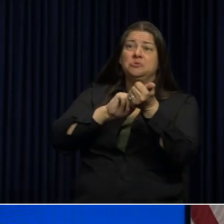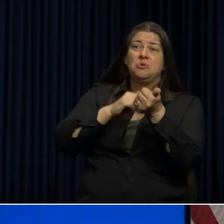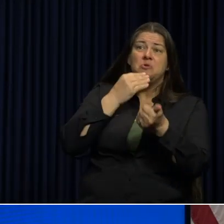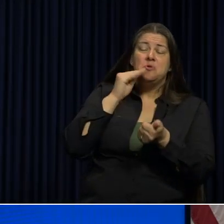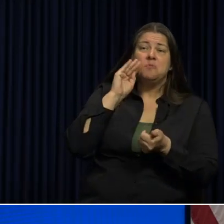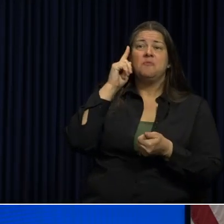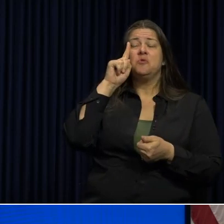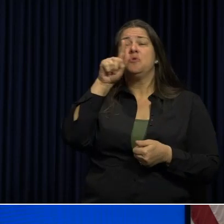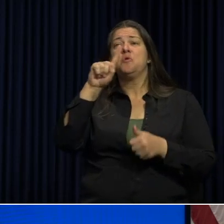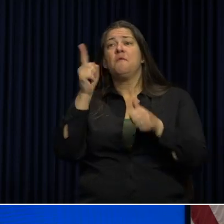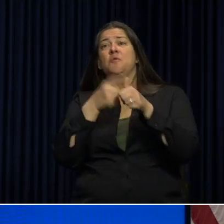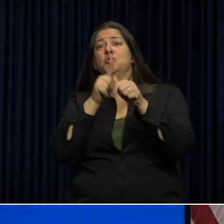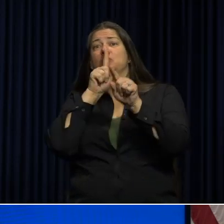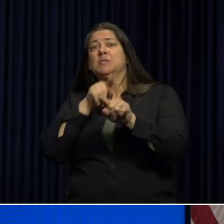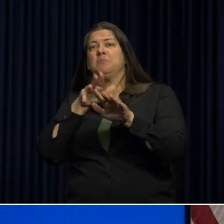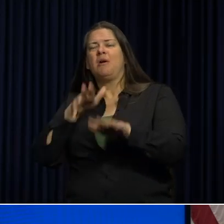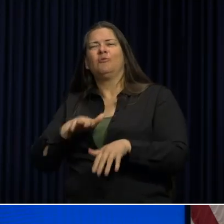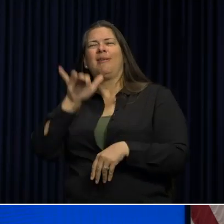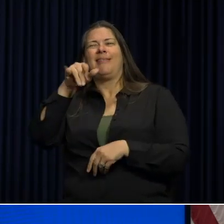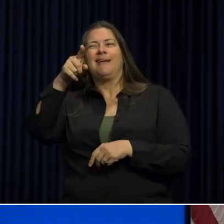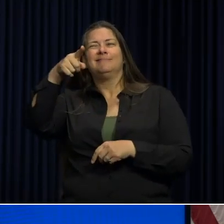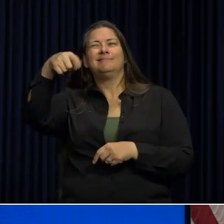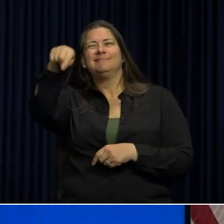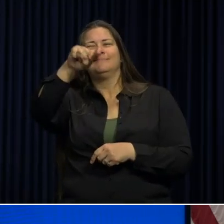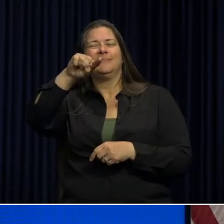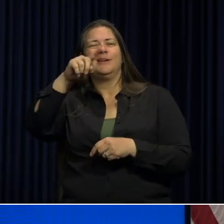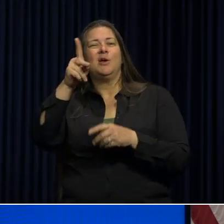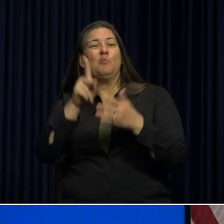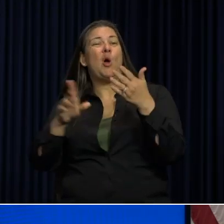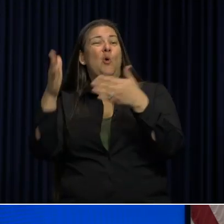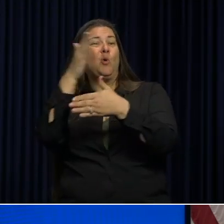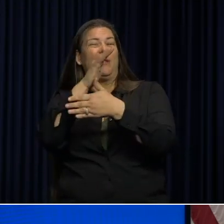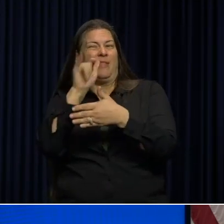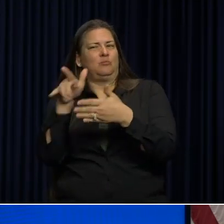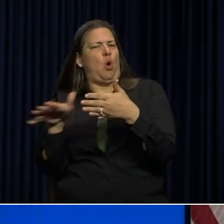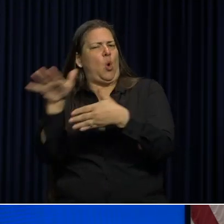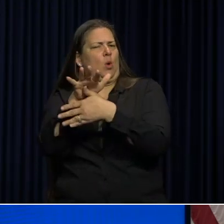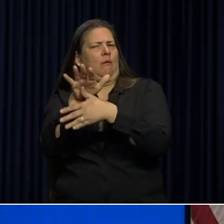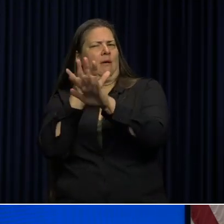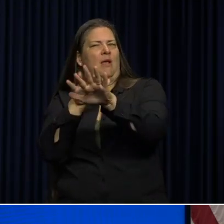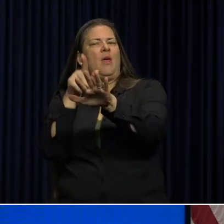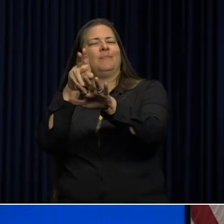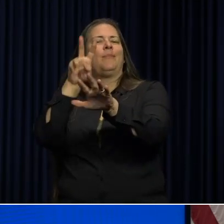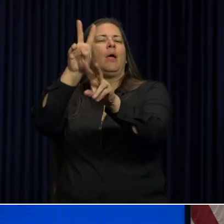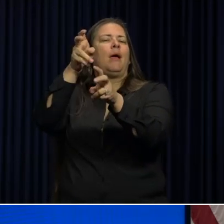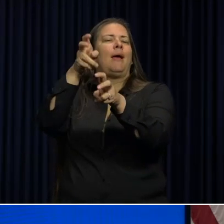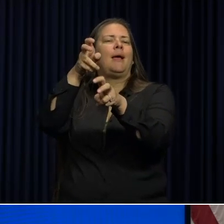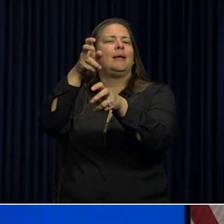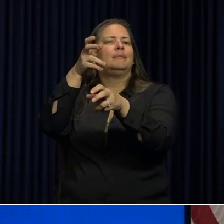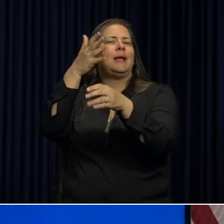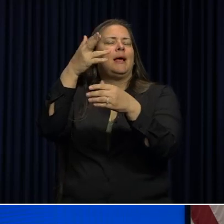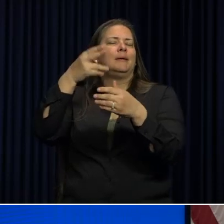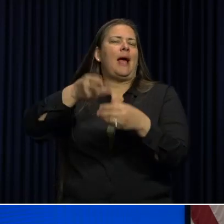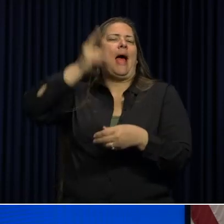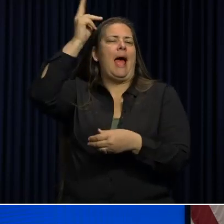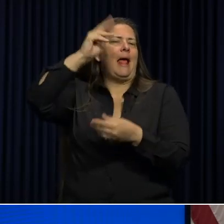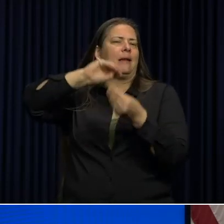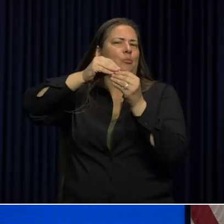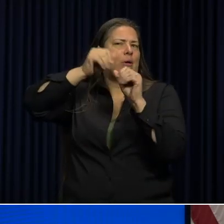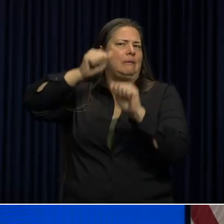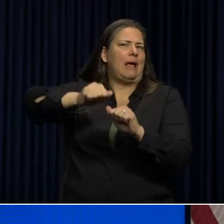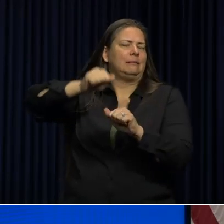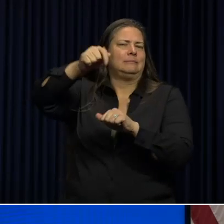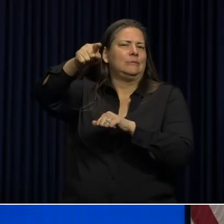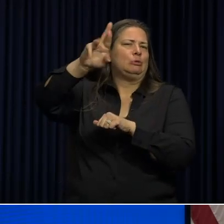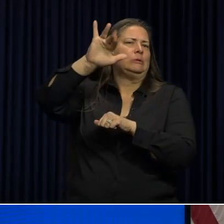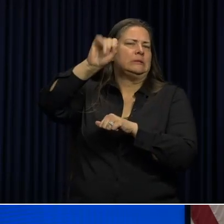first responders, those areas of priority that could be hotspots, let's look at where our drive-through testing can be